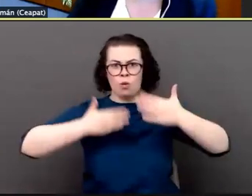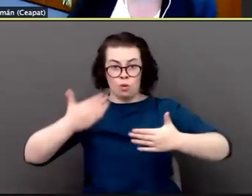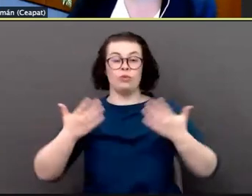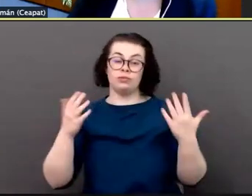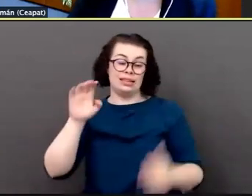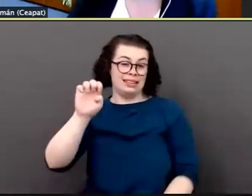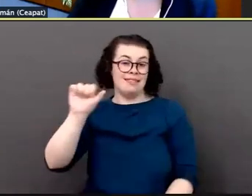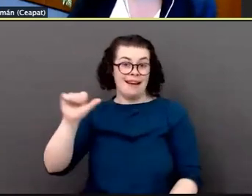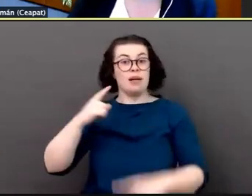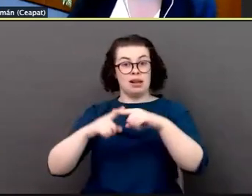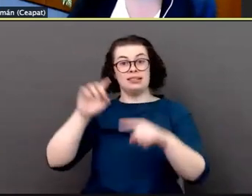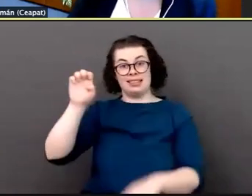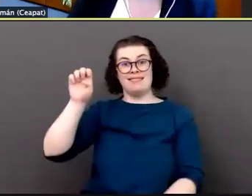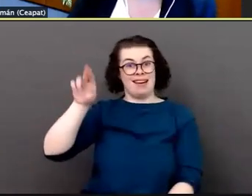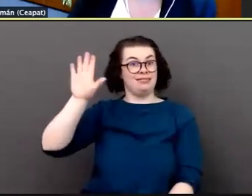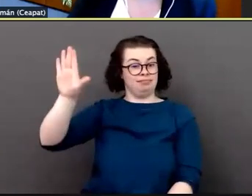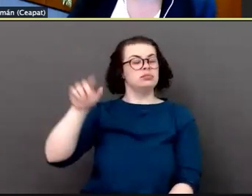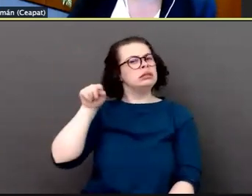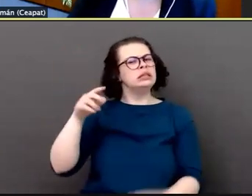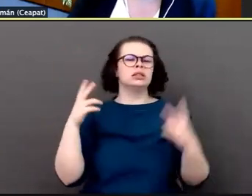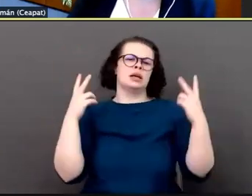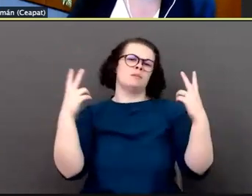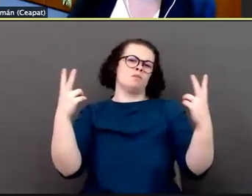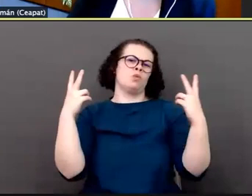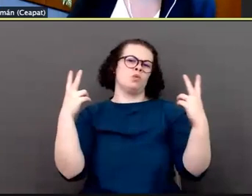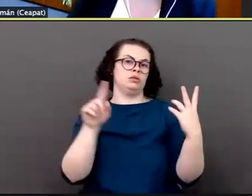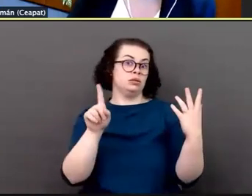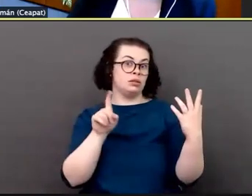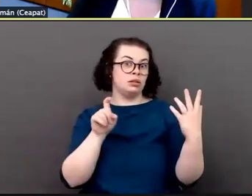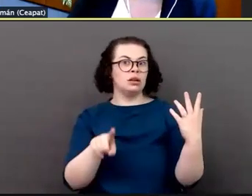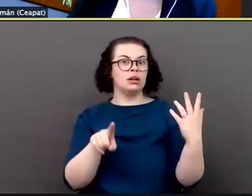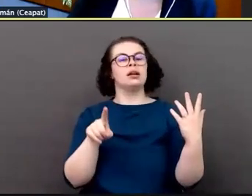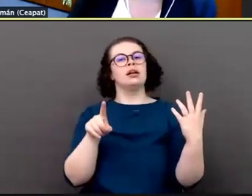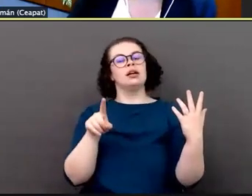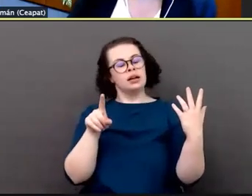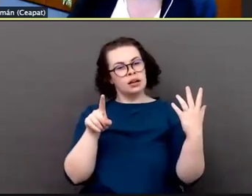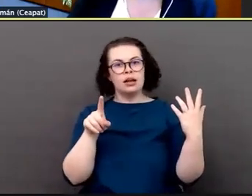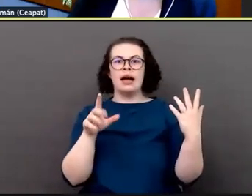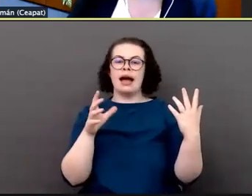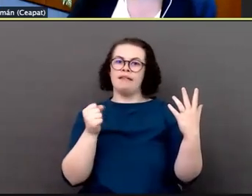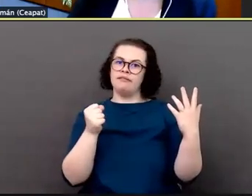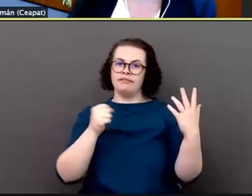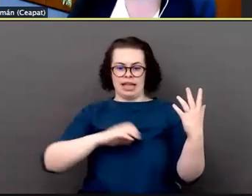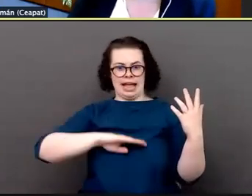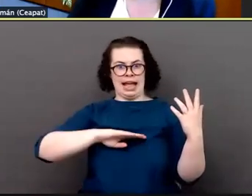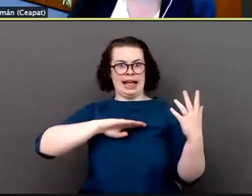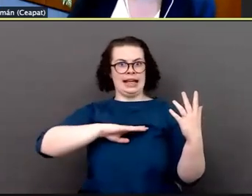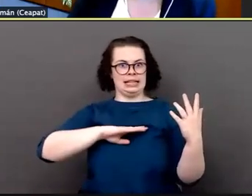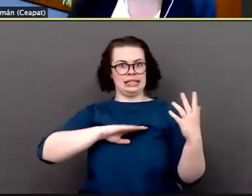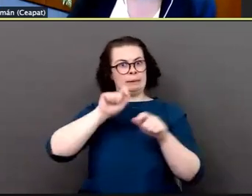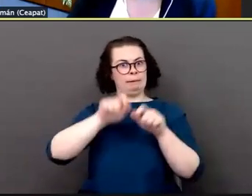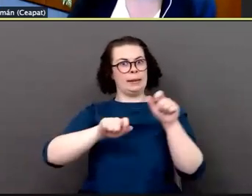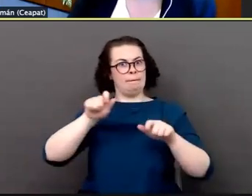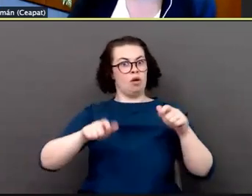very important considering the accelerated aging of the European